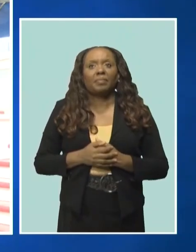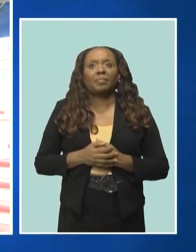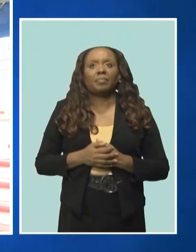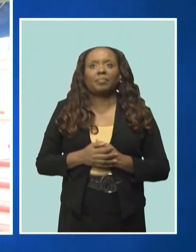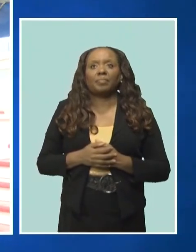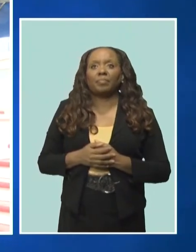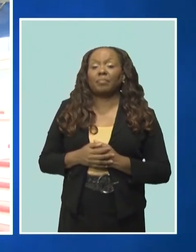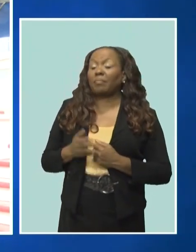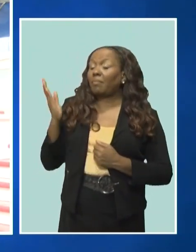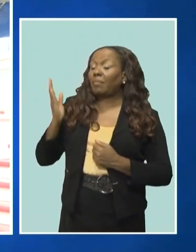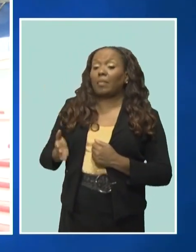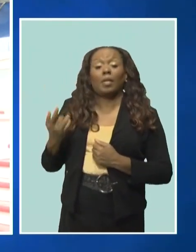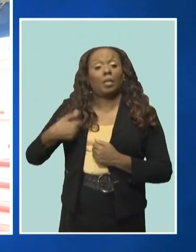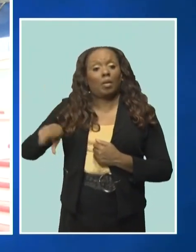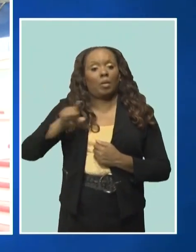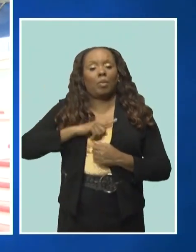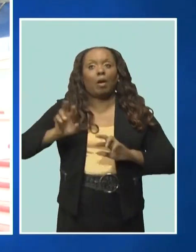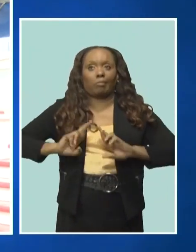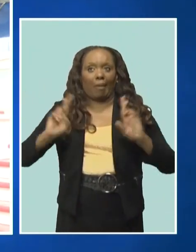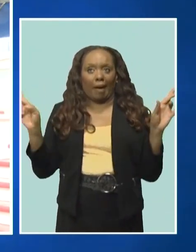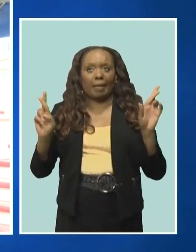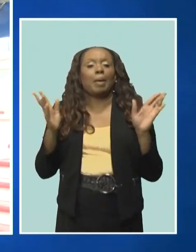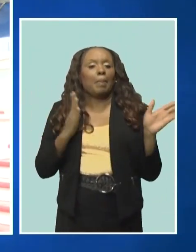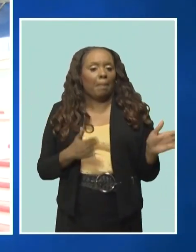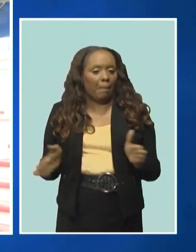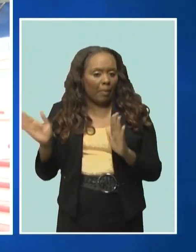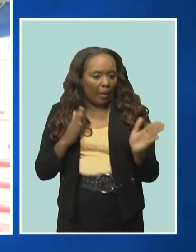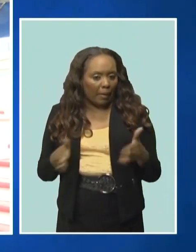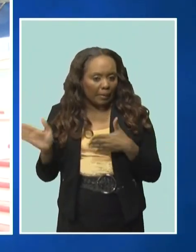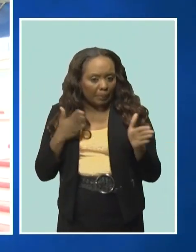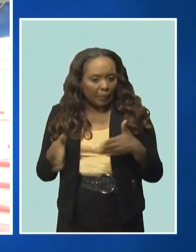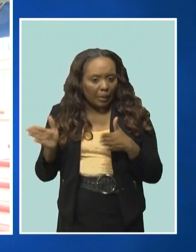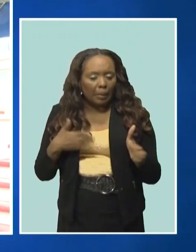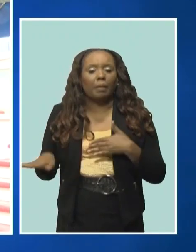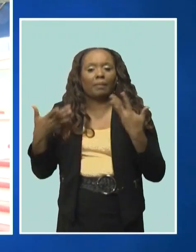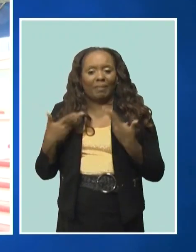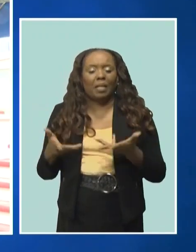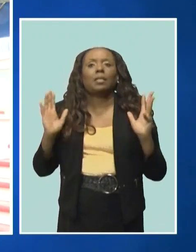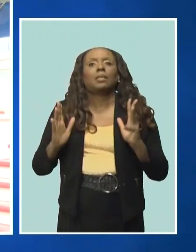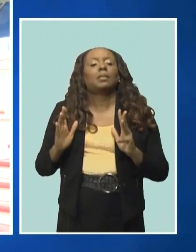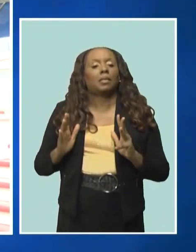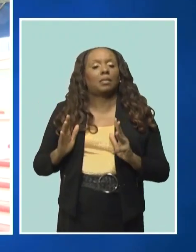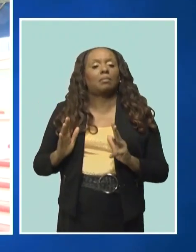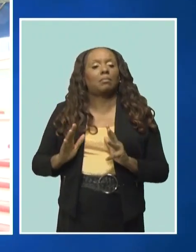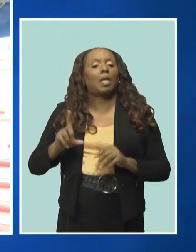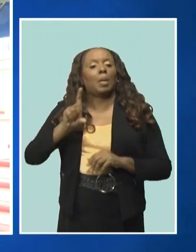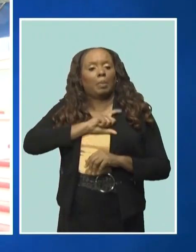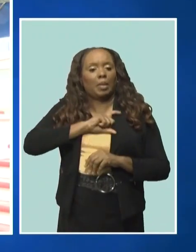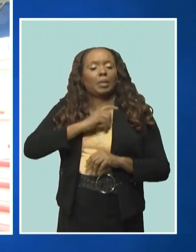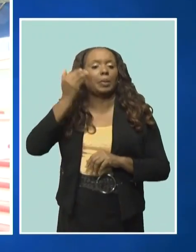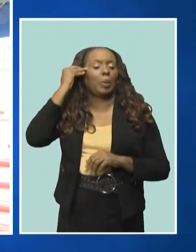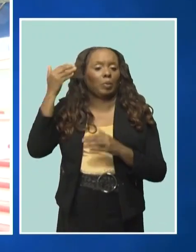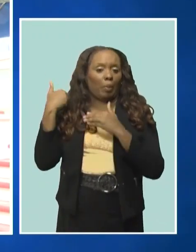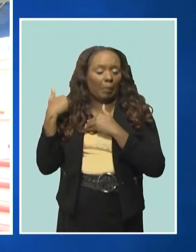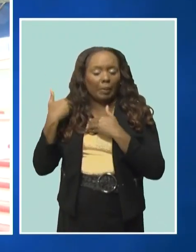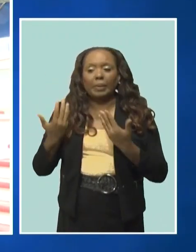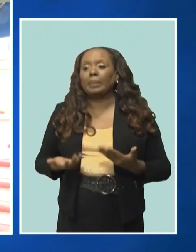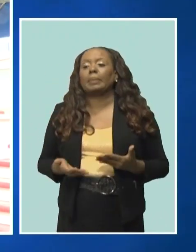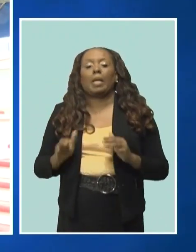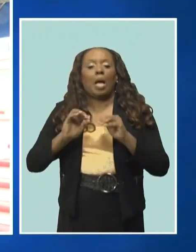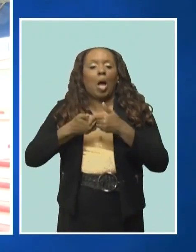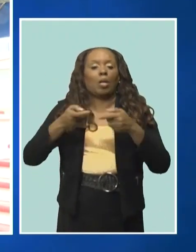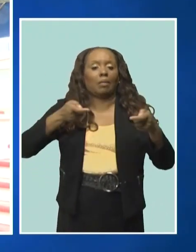We're well prepared for it. All aspects of our policing duties are there, especially the traffic management, which will